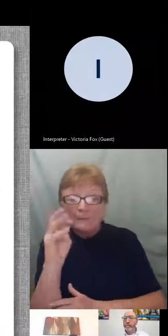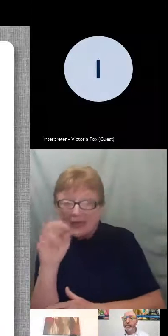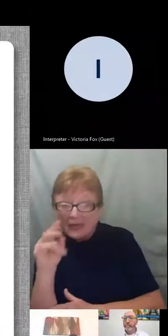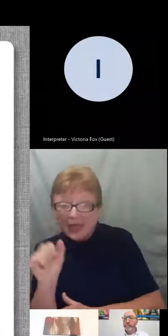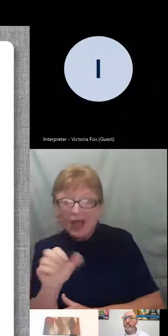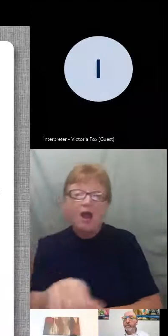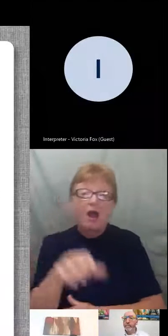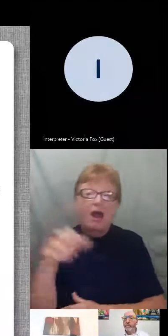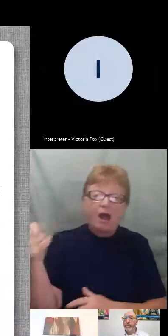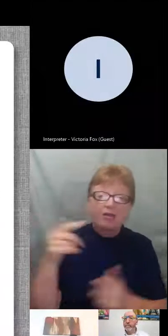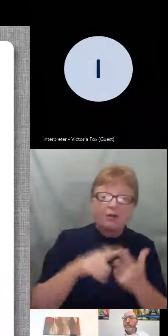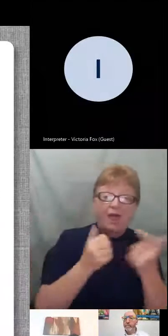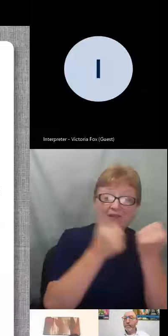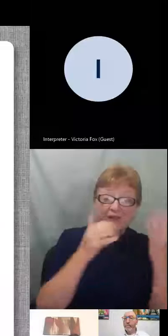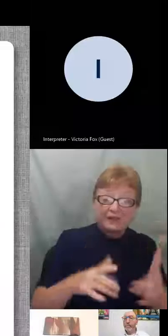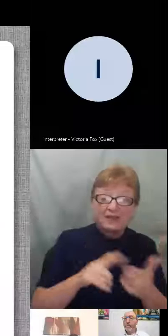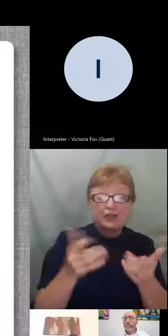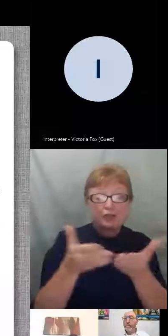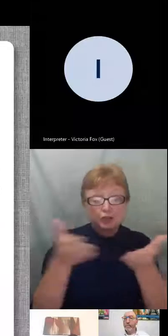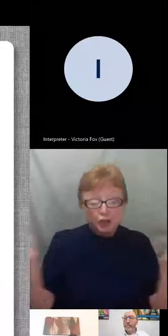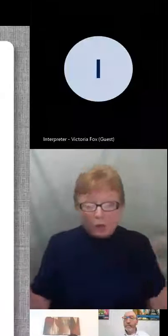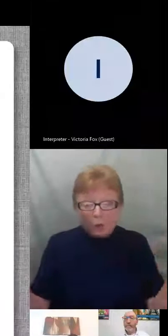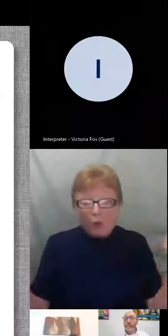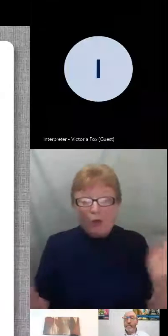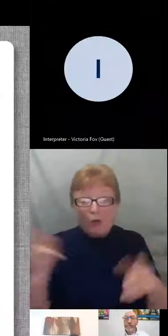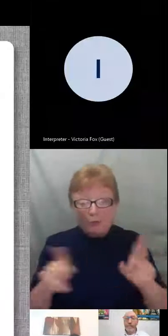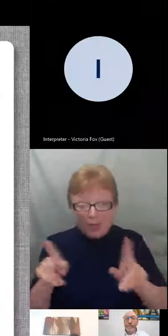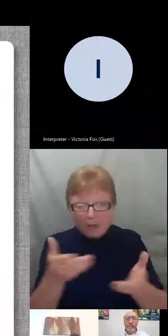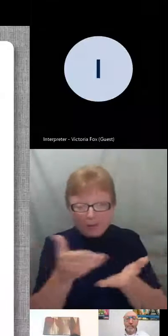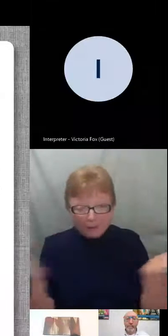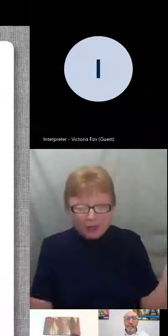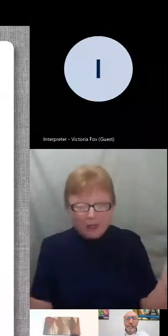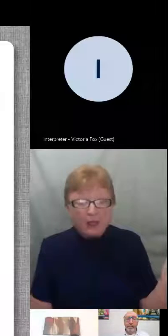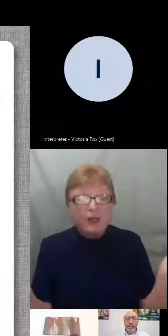general public. Use the facts.